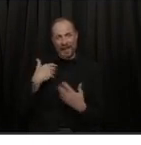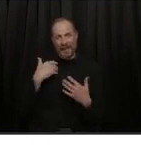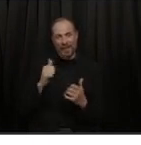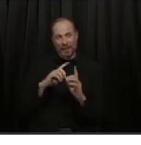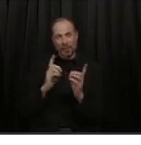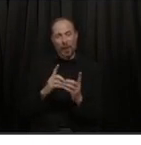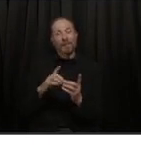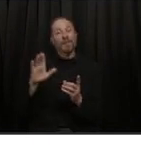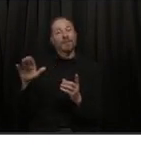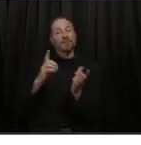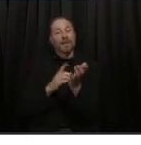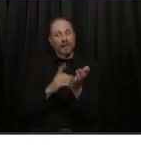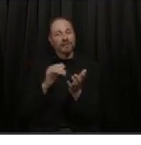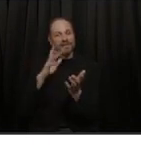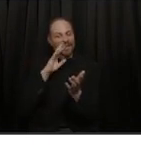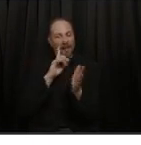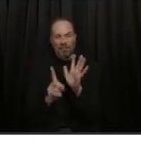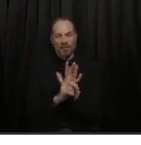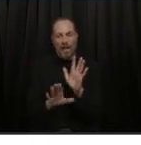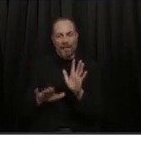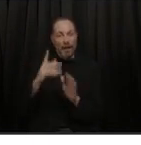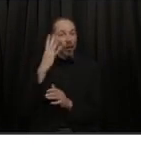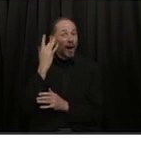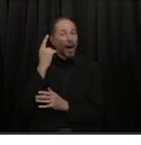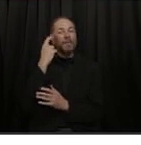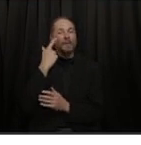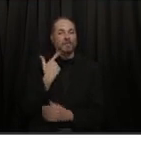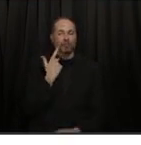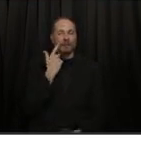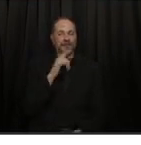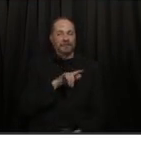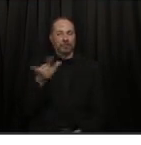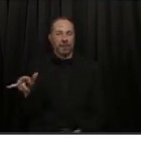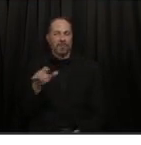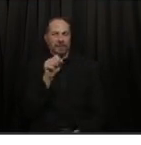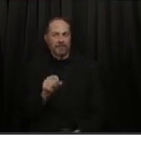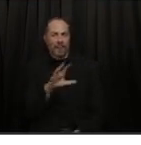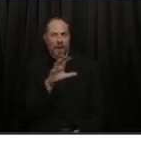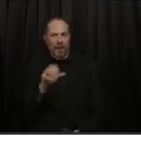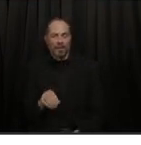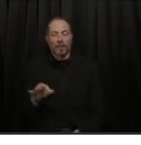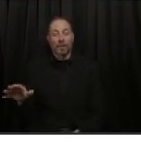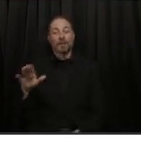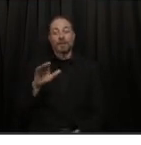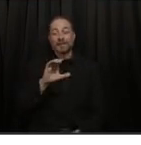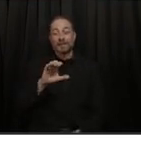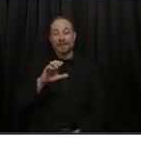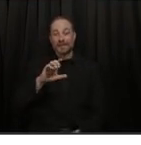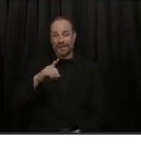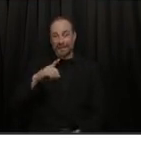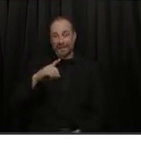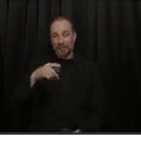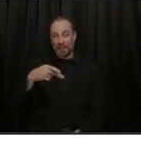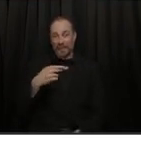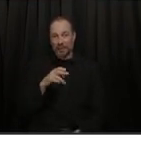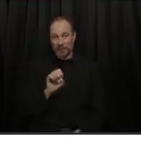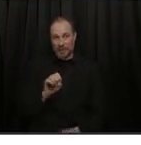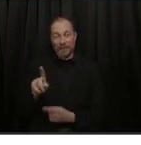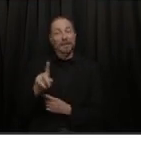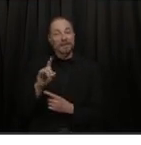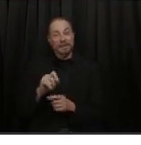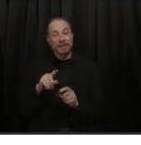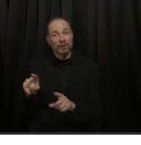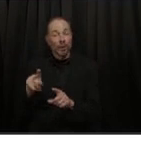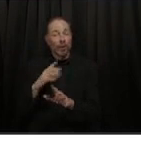this case for follow-up because of recent travel history. CDPHE sent a team to collect an additional specimen for genome sequencing from this